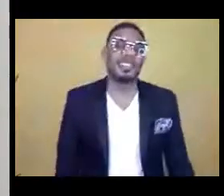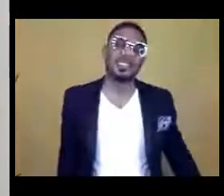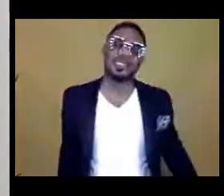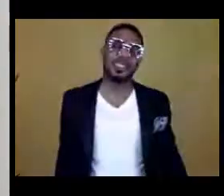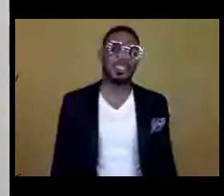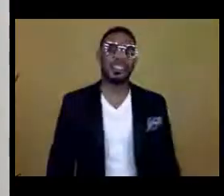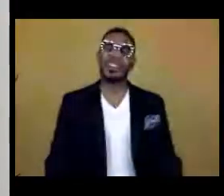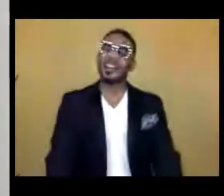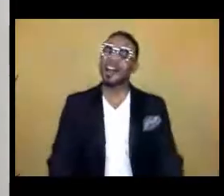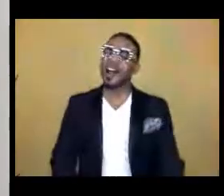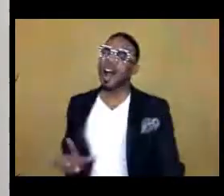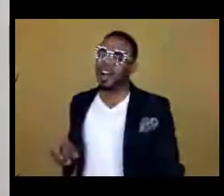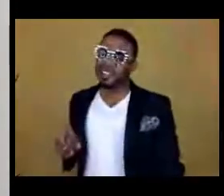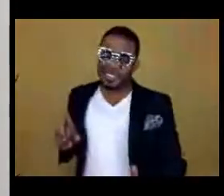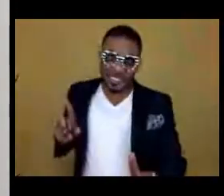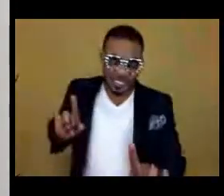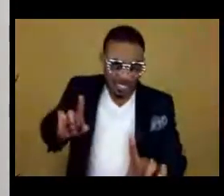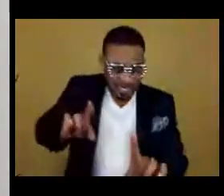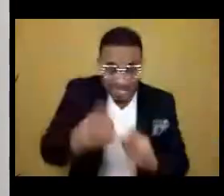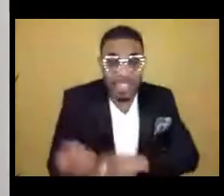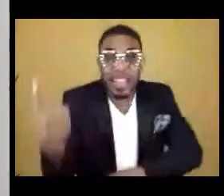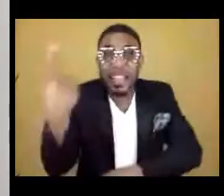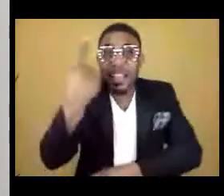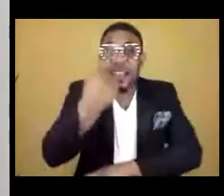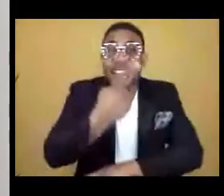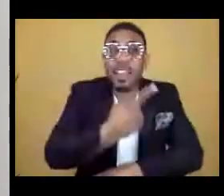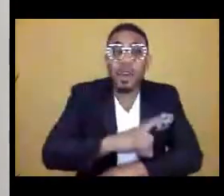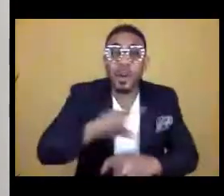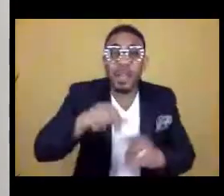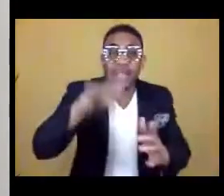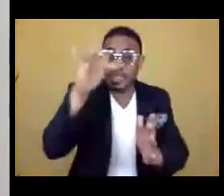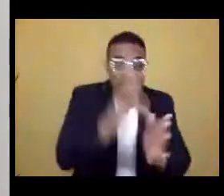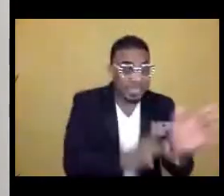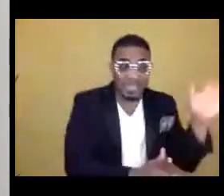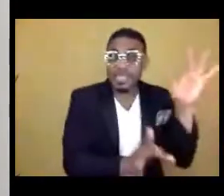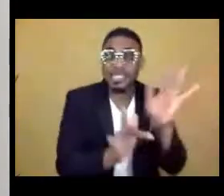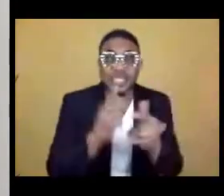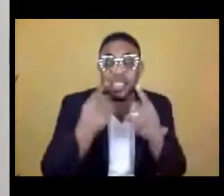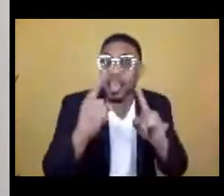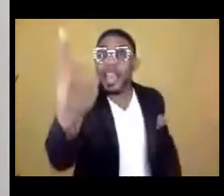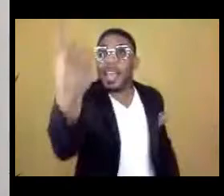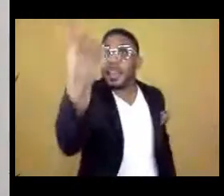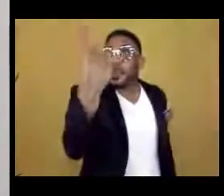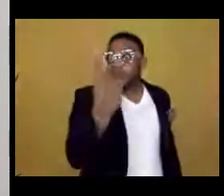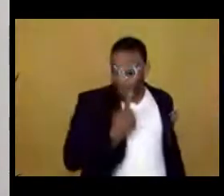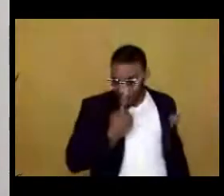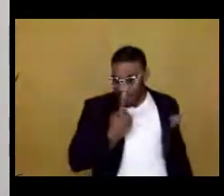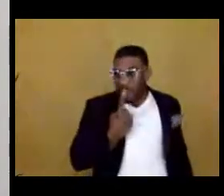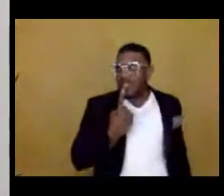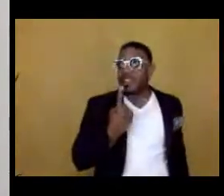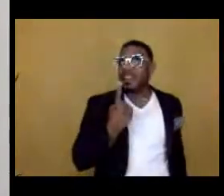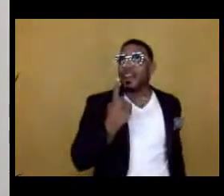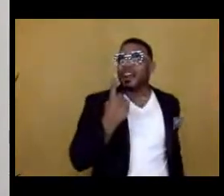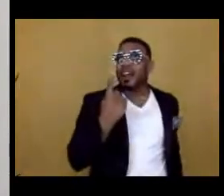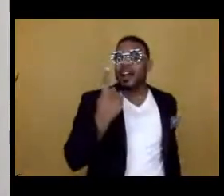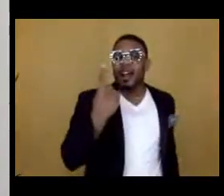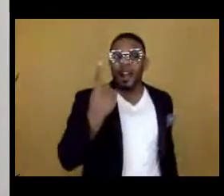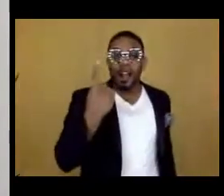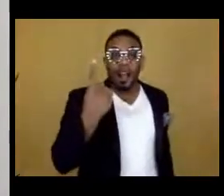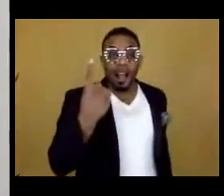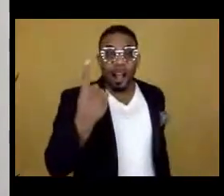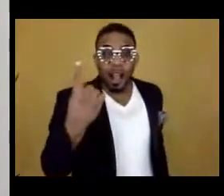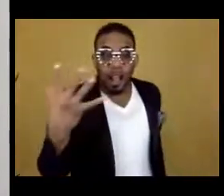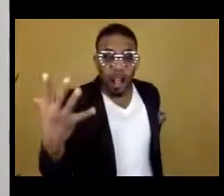I found. Until the day when Jesus came to me and healed